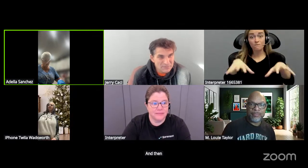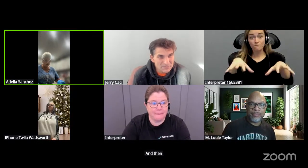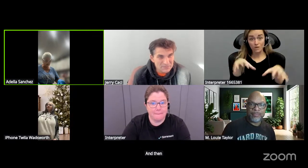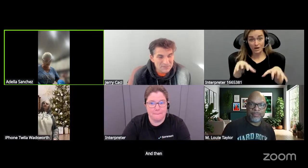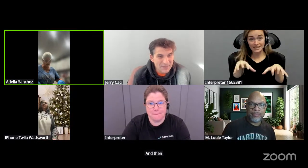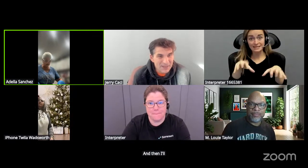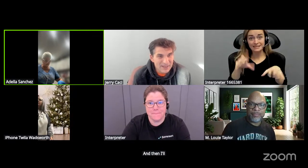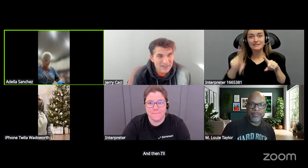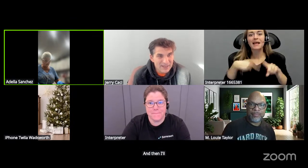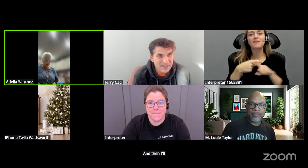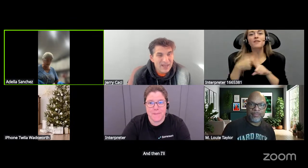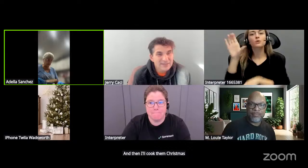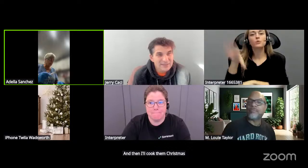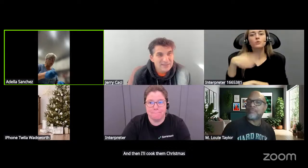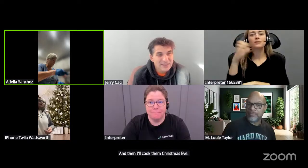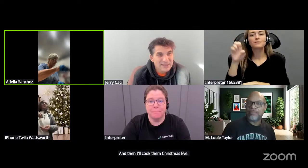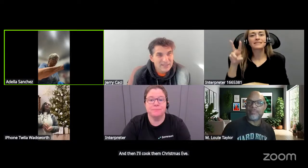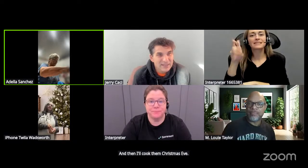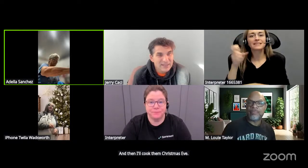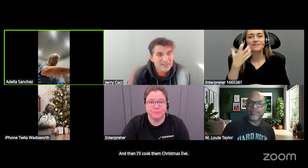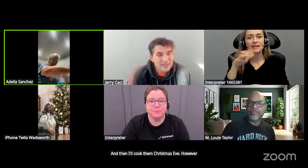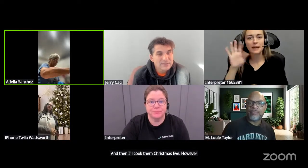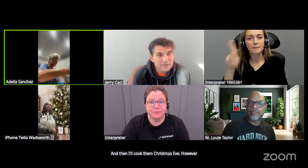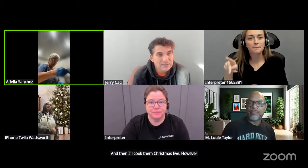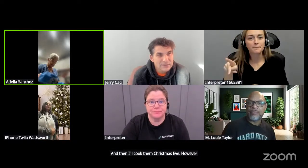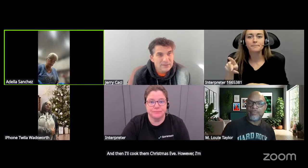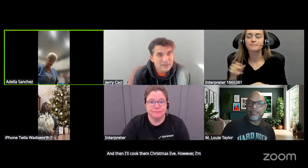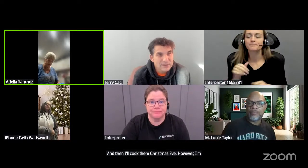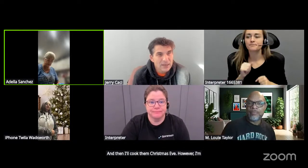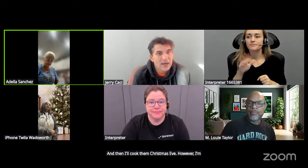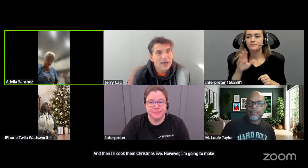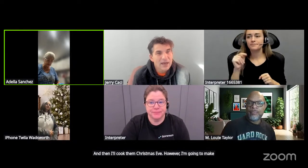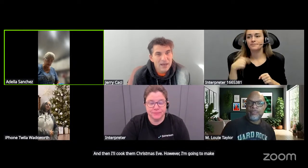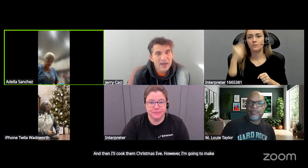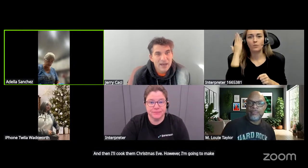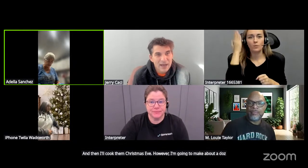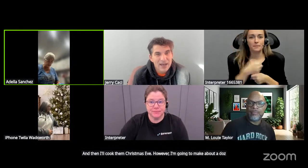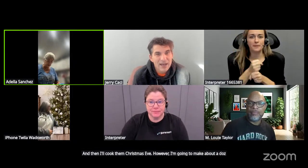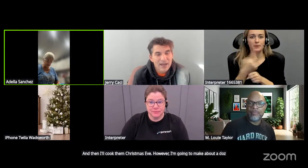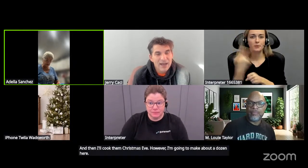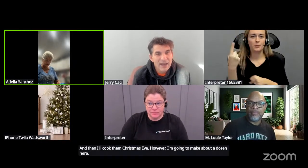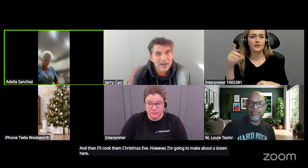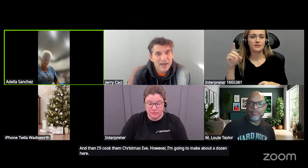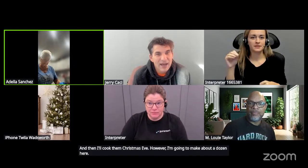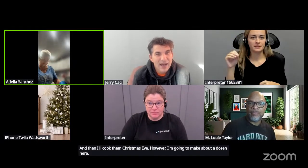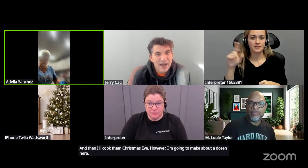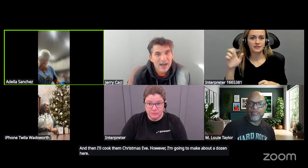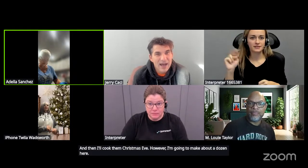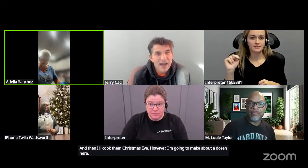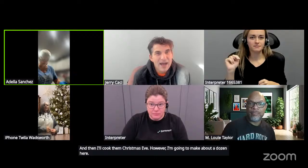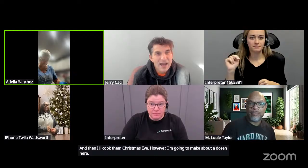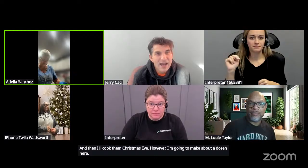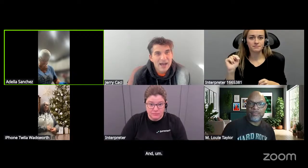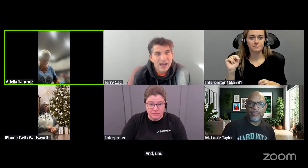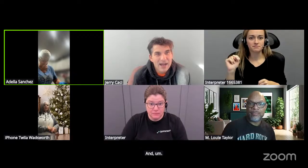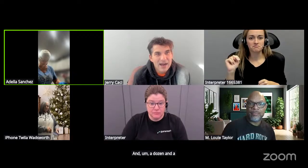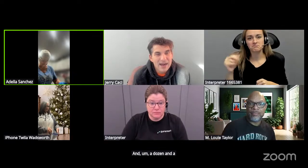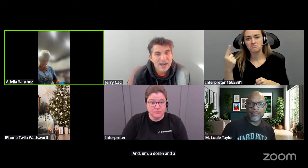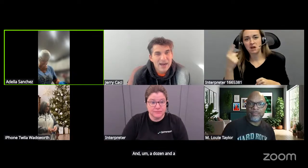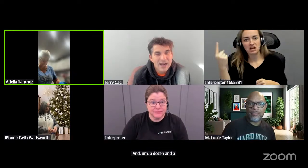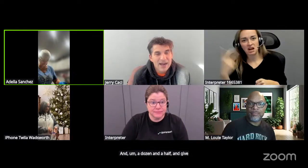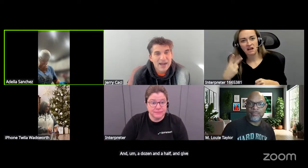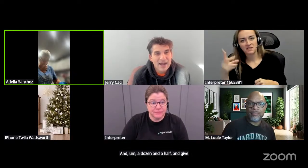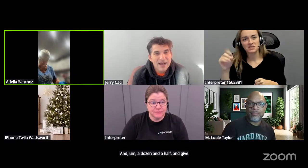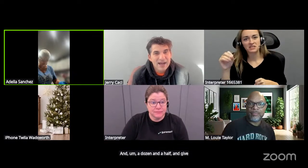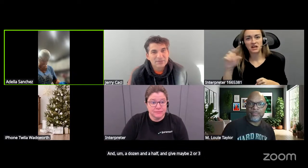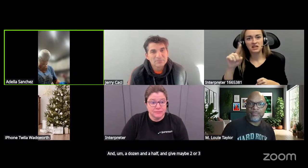them Christmas Eve. However, I'm going to make about a dozen here, and a dozen and a half, and give maybe